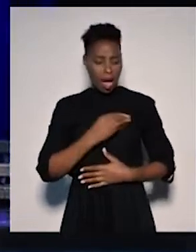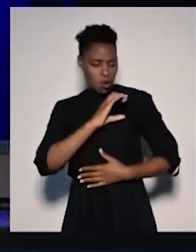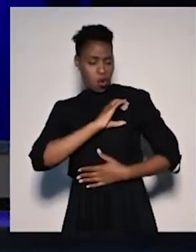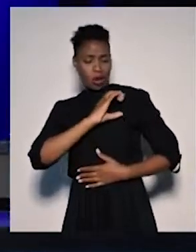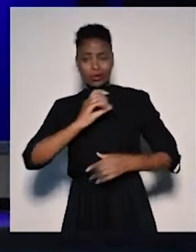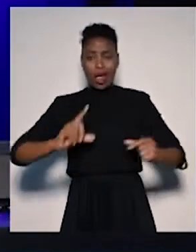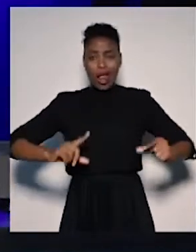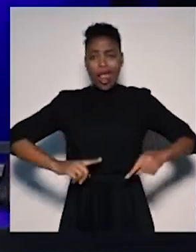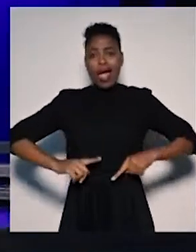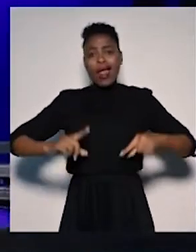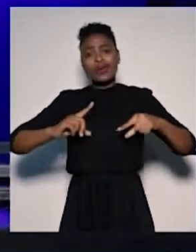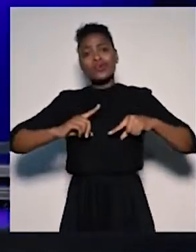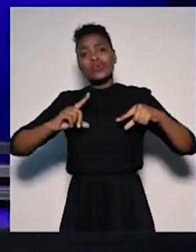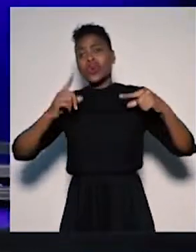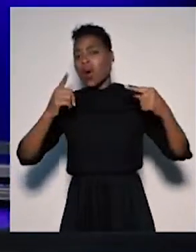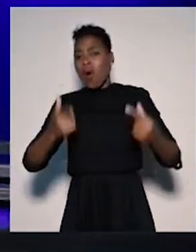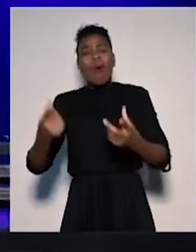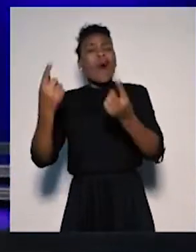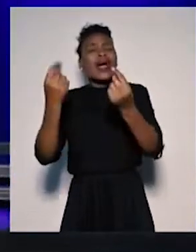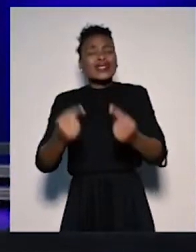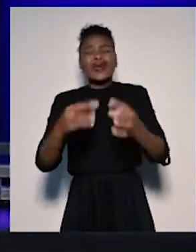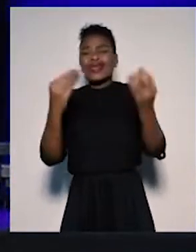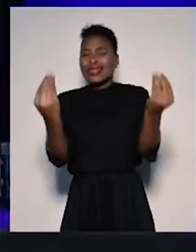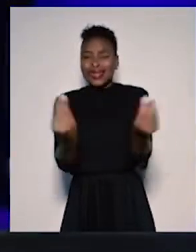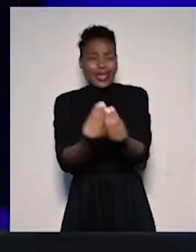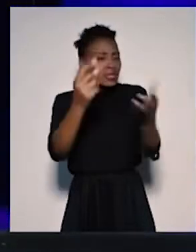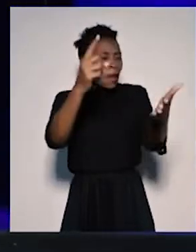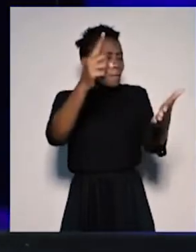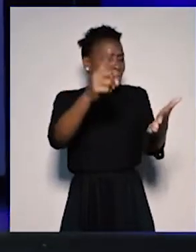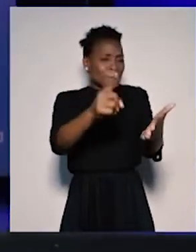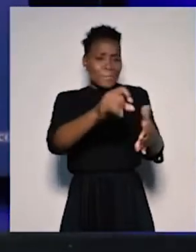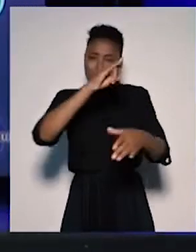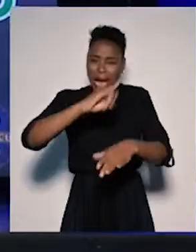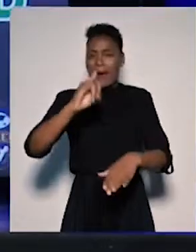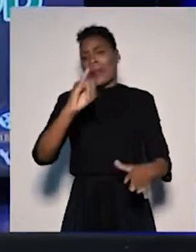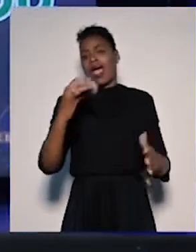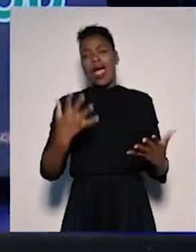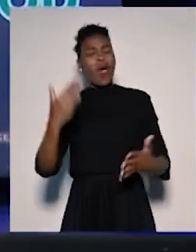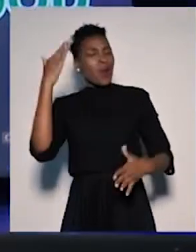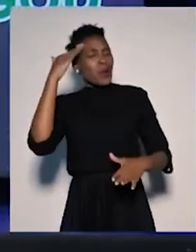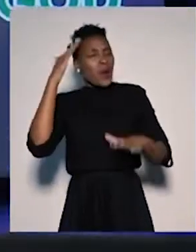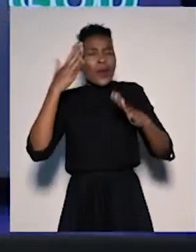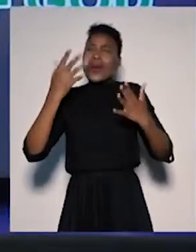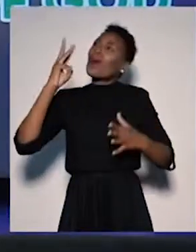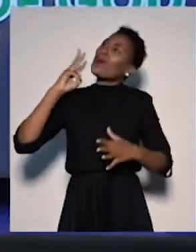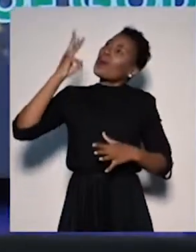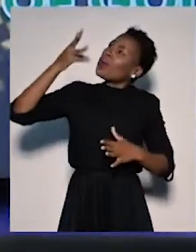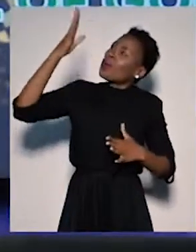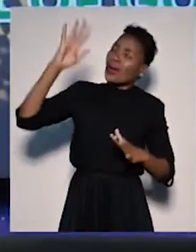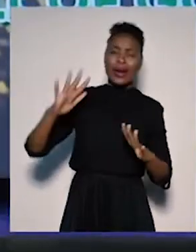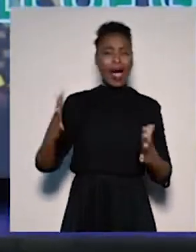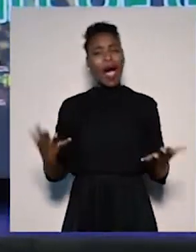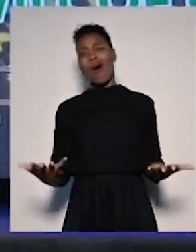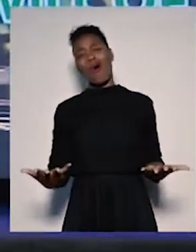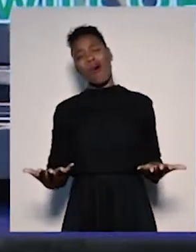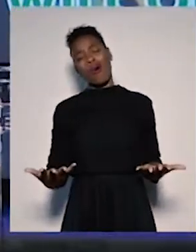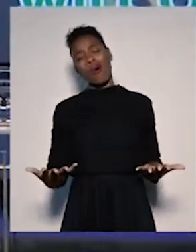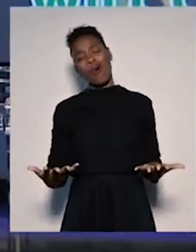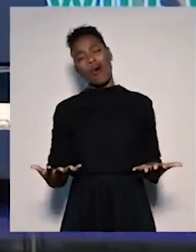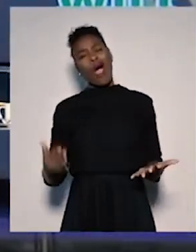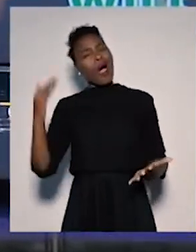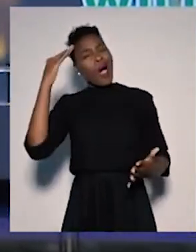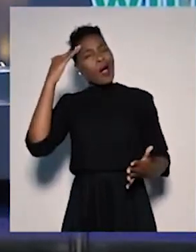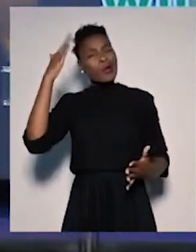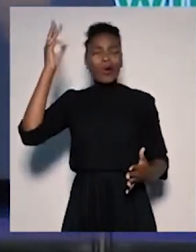Christian lives, we were fumbling around, you know, not knowing how to know God's will. Now, there's things you can know God's will, but how do I know God's